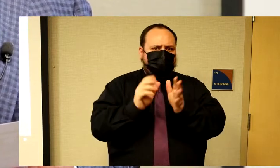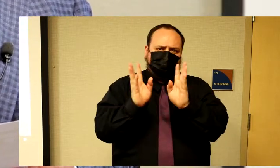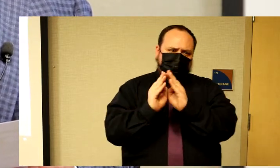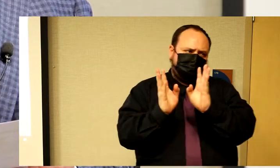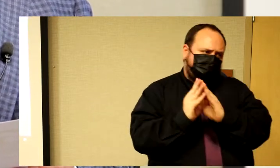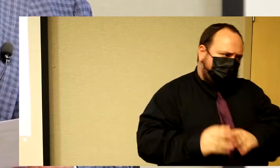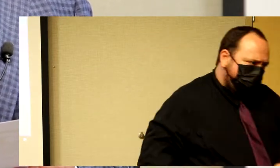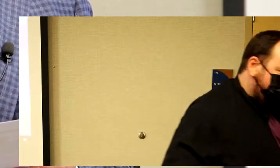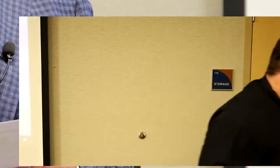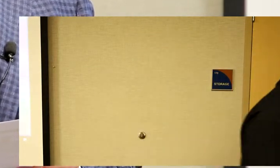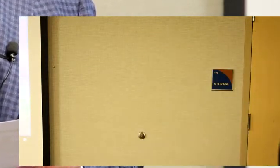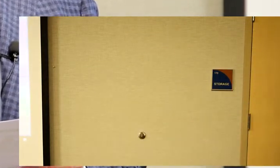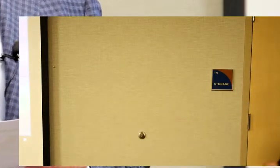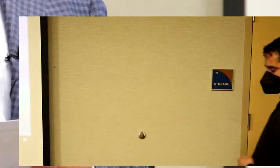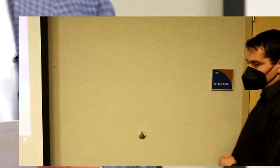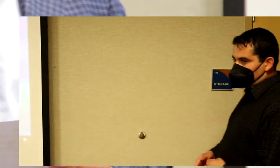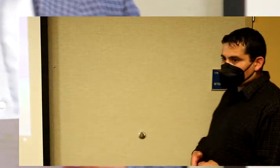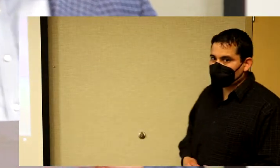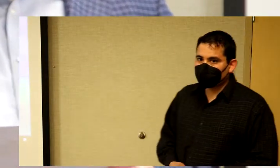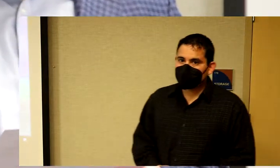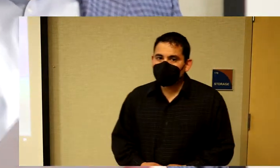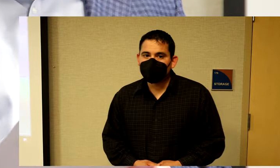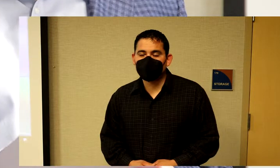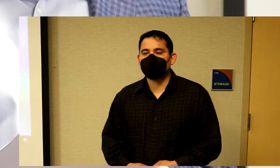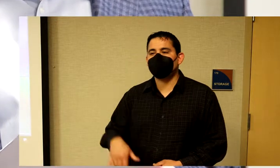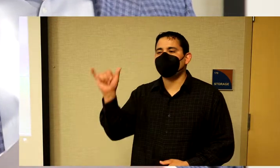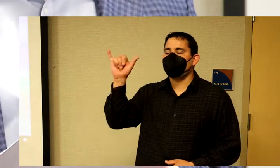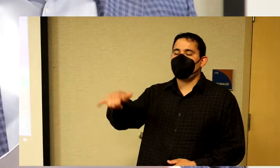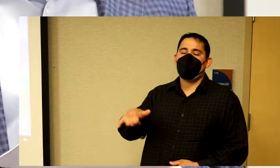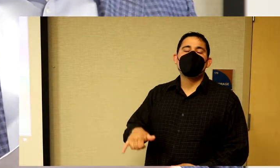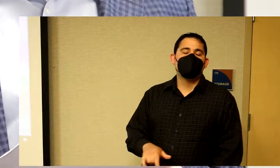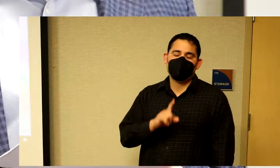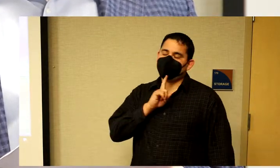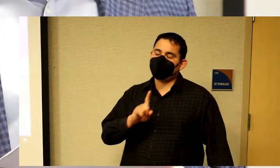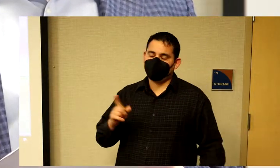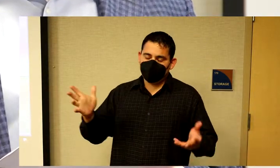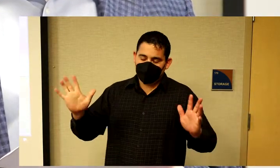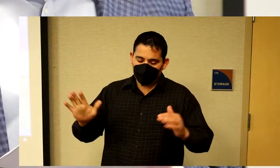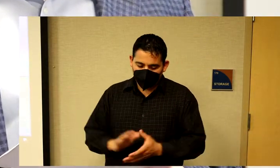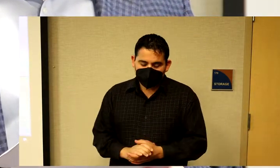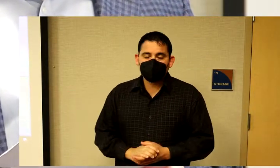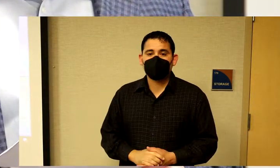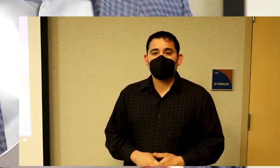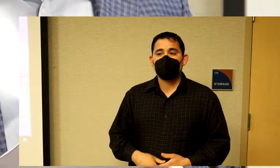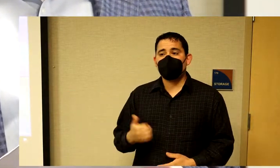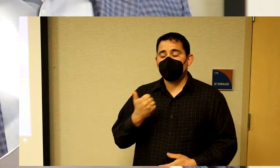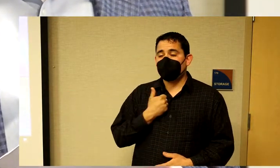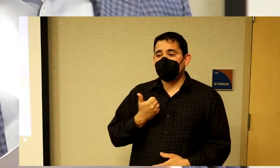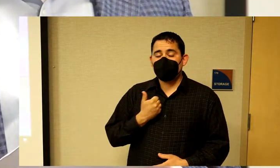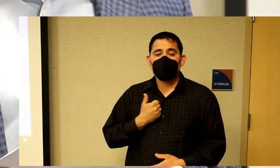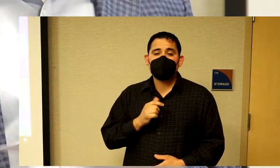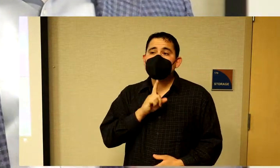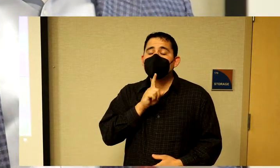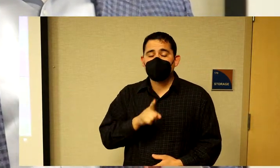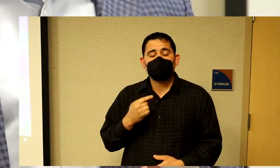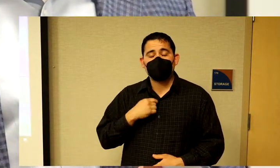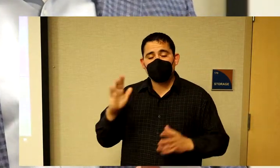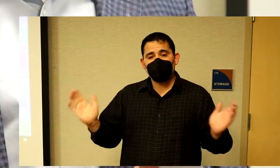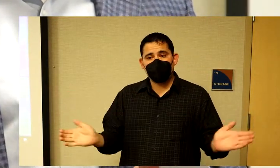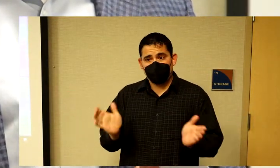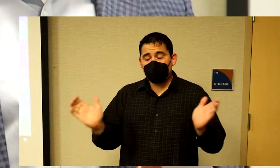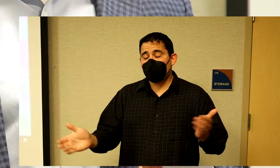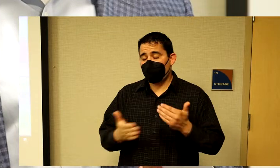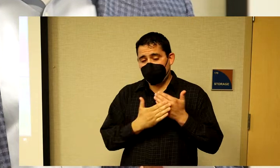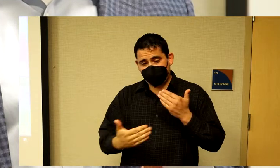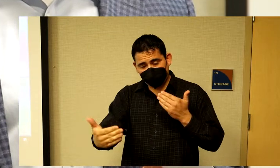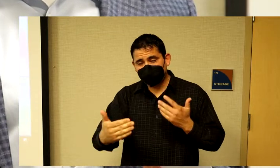Almost 2 for 2, man. Yeah, that's it. So I definitely would encourage that, like moving forward.